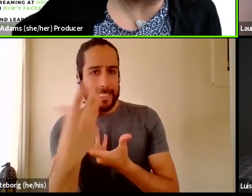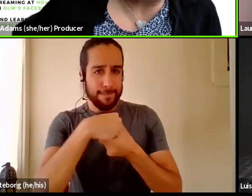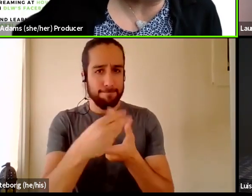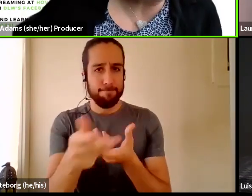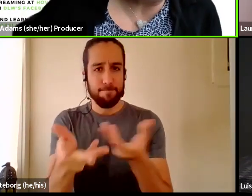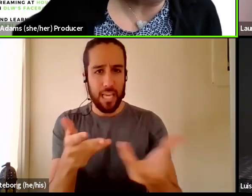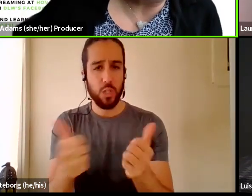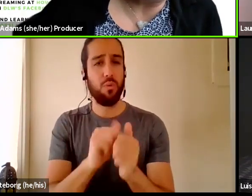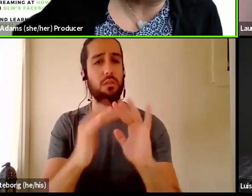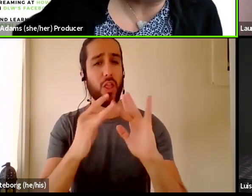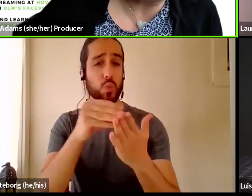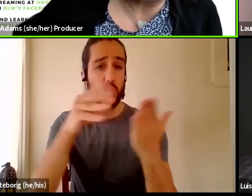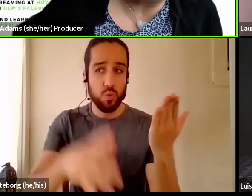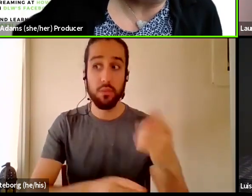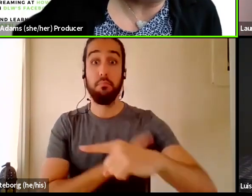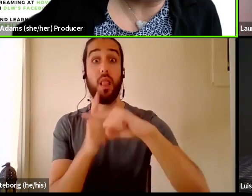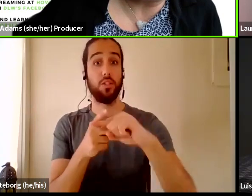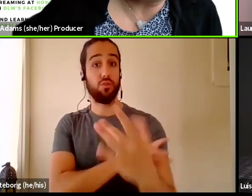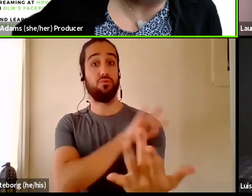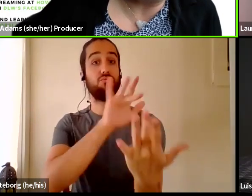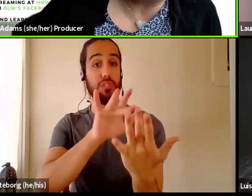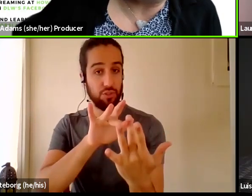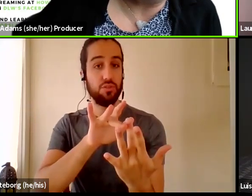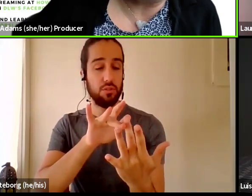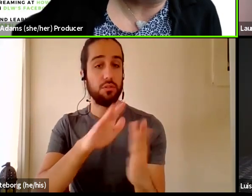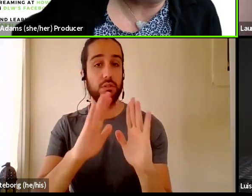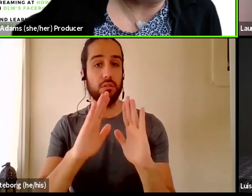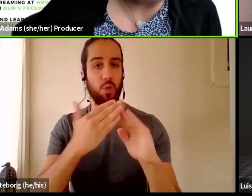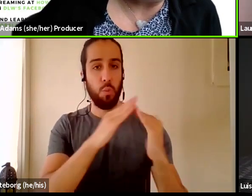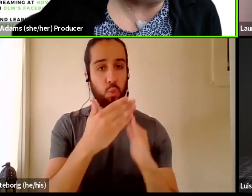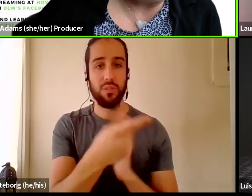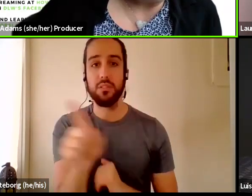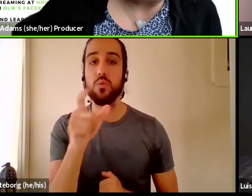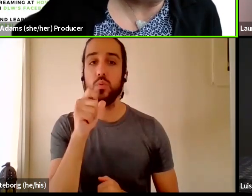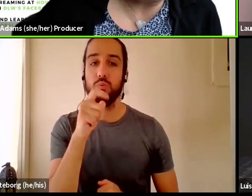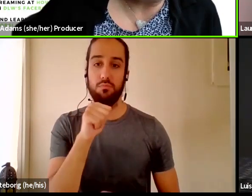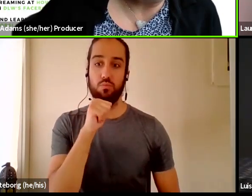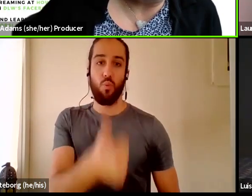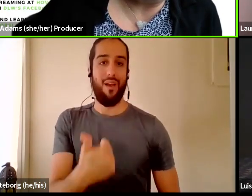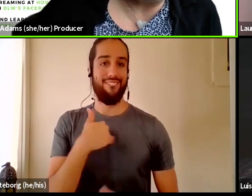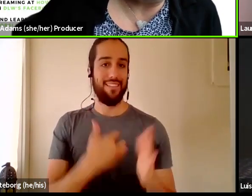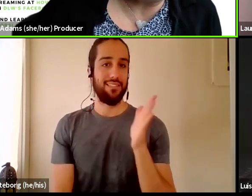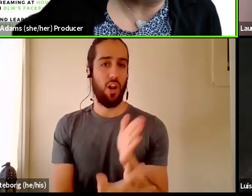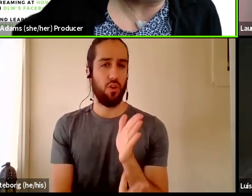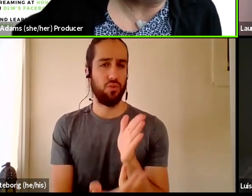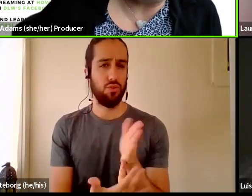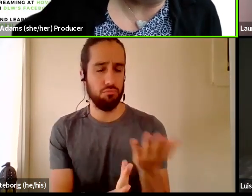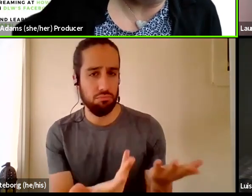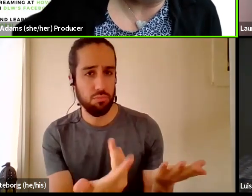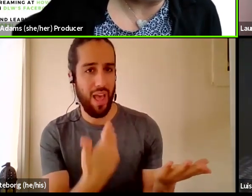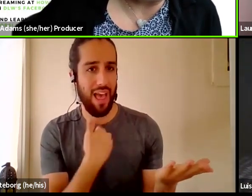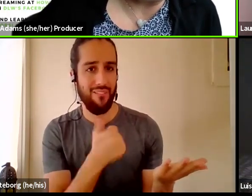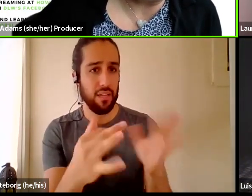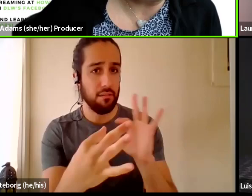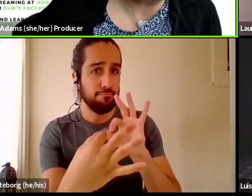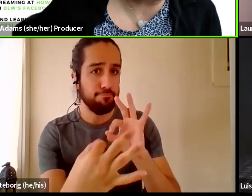to reach communities that don't have the technology? Is there anything that can be done to help